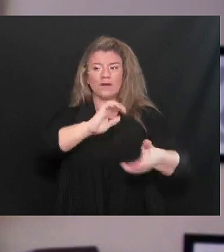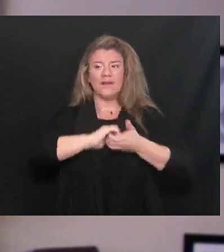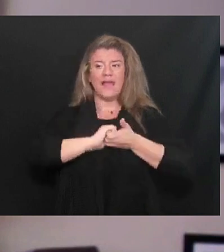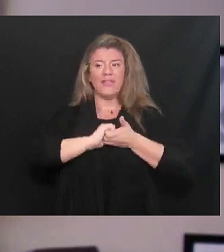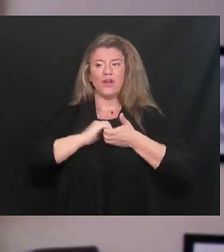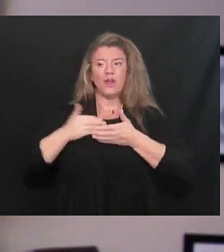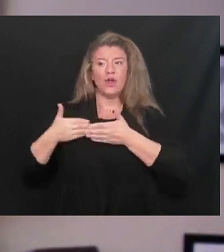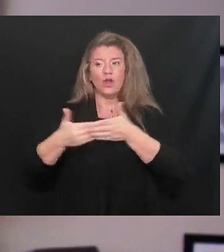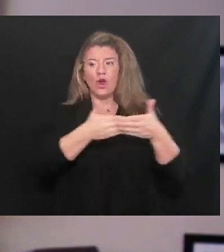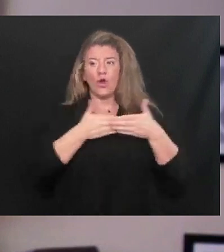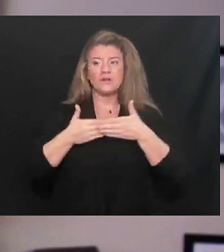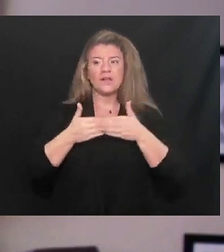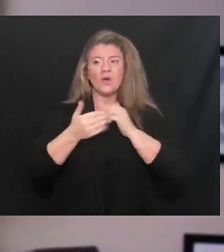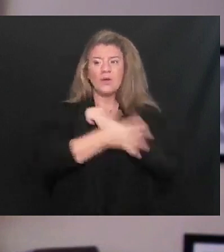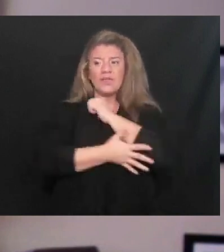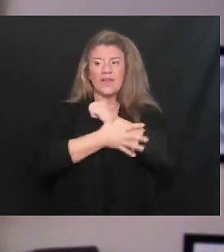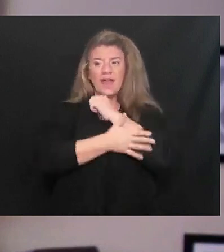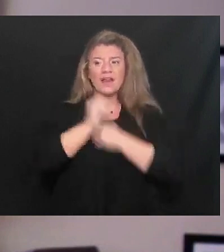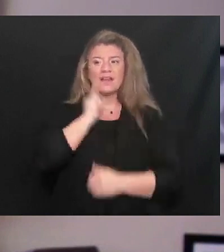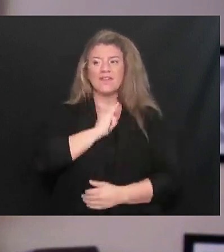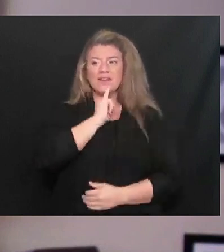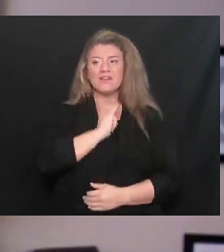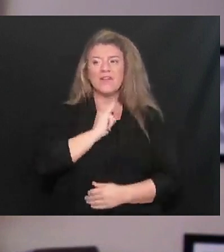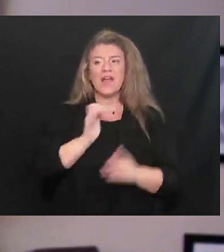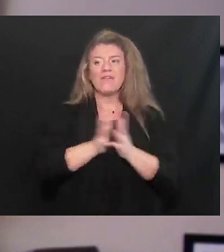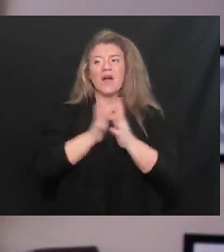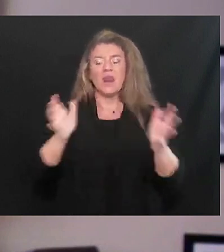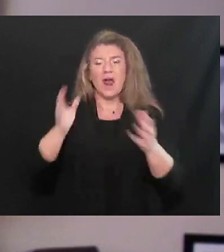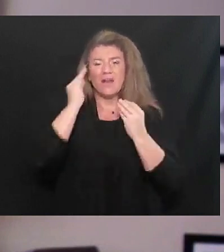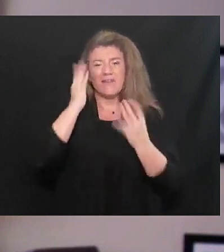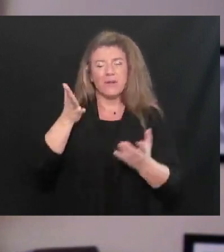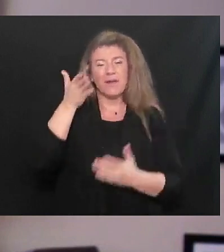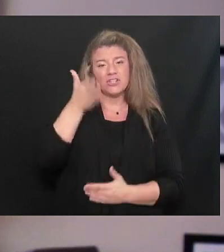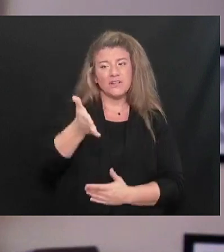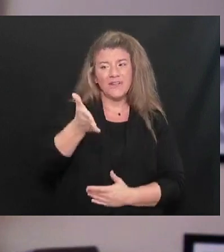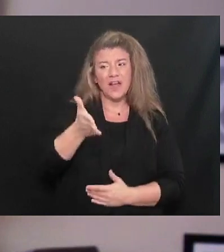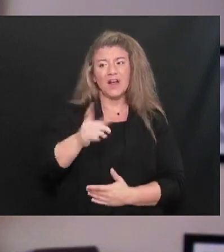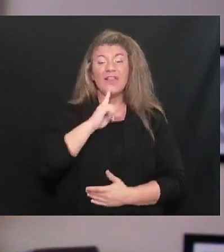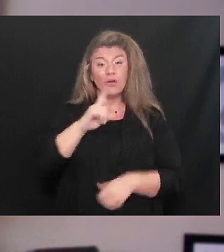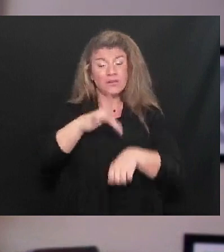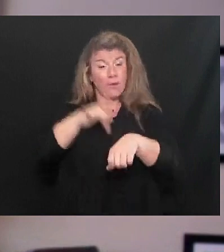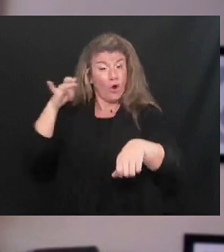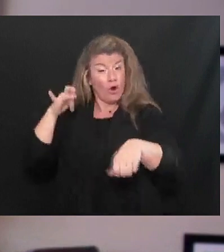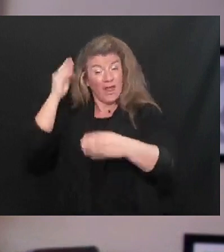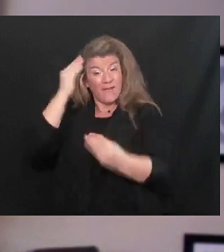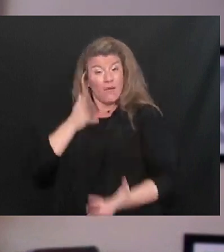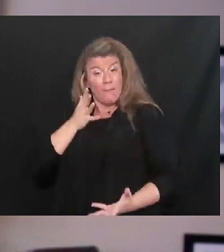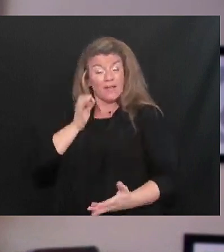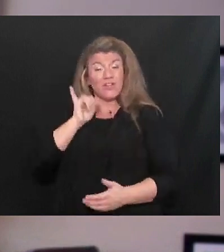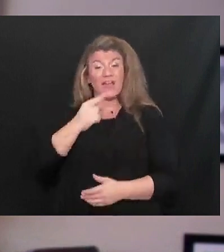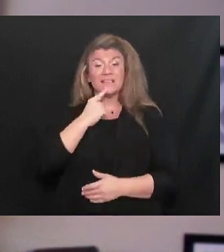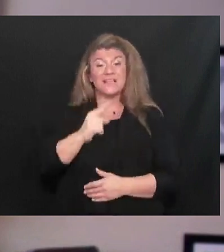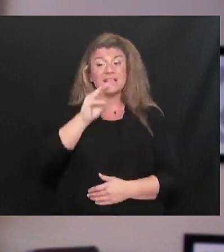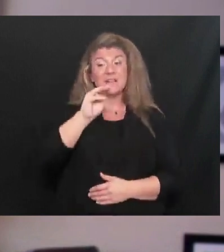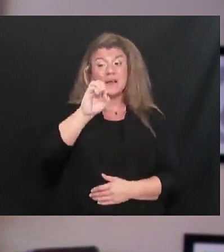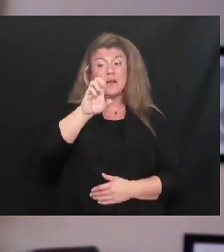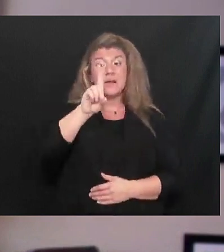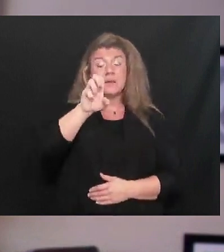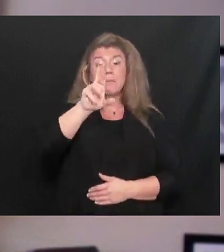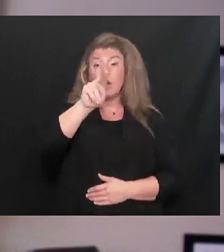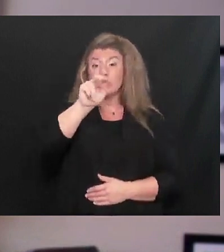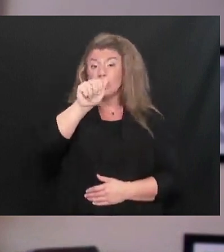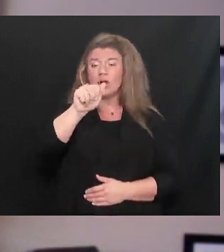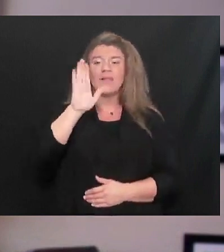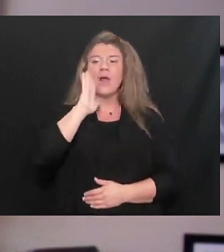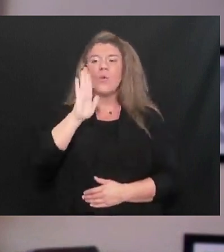the country of Israel. So we have a lot of information there. There's some early data that Moderna has generated that would